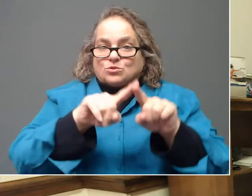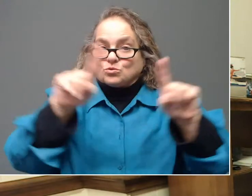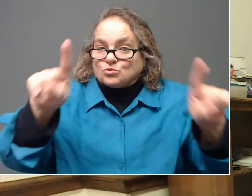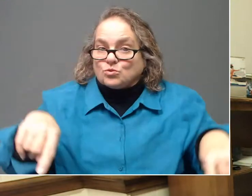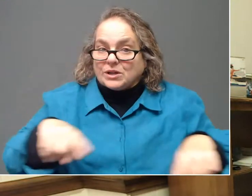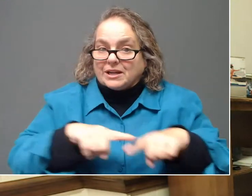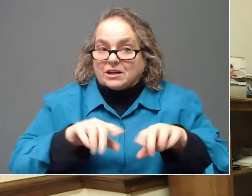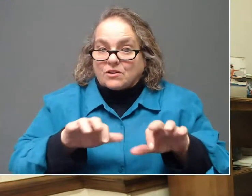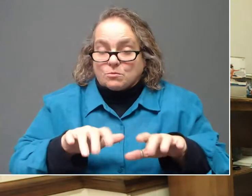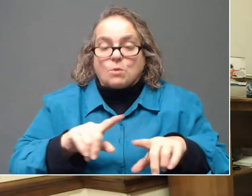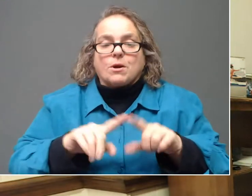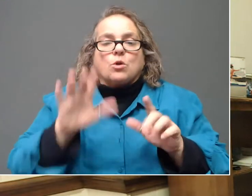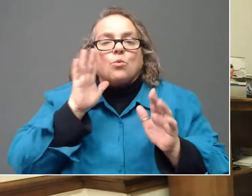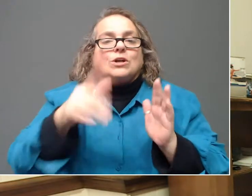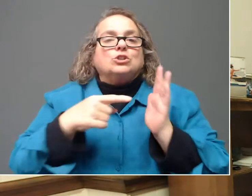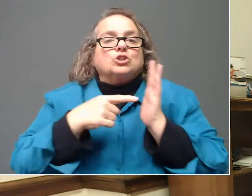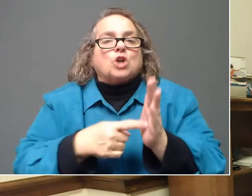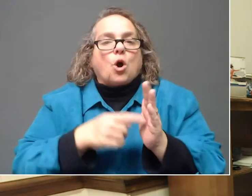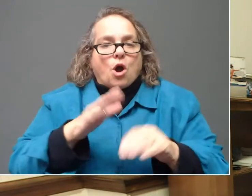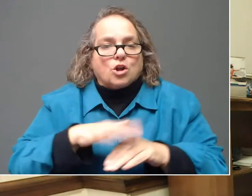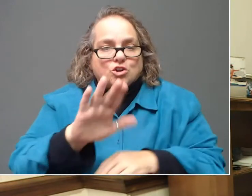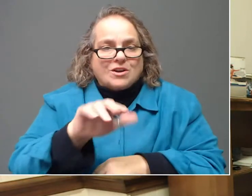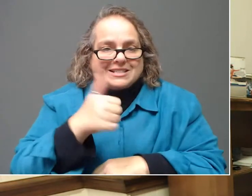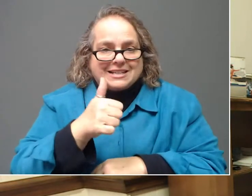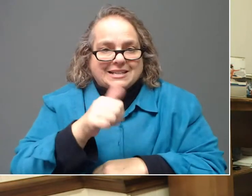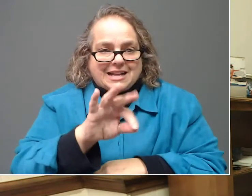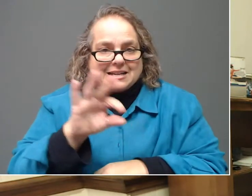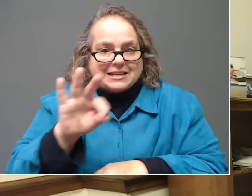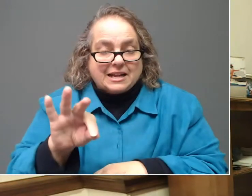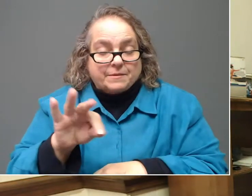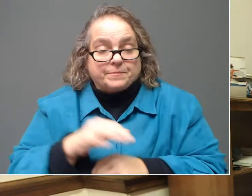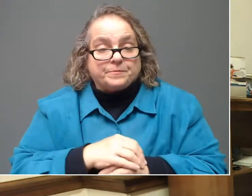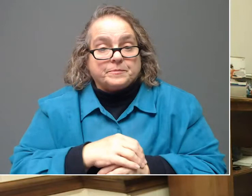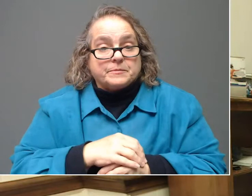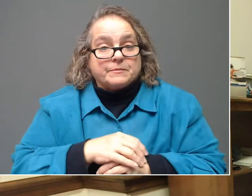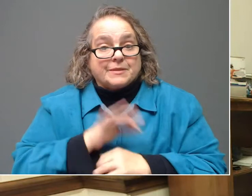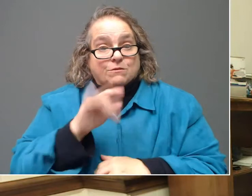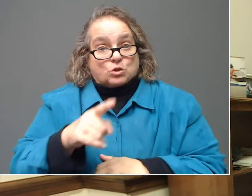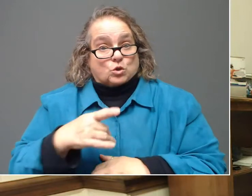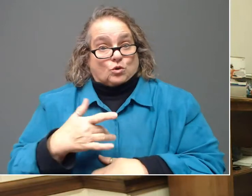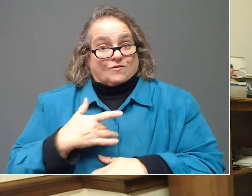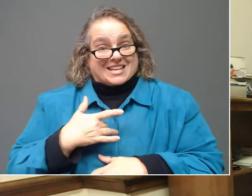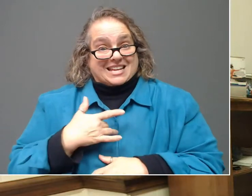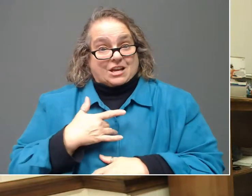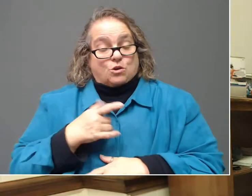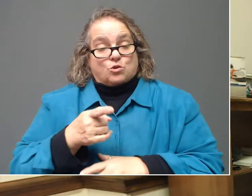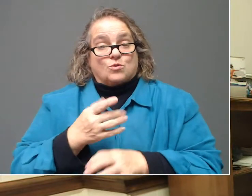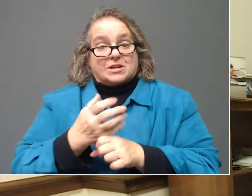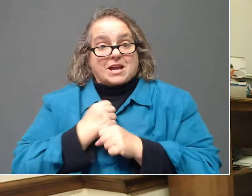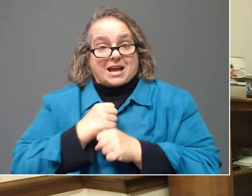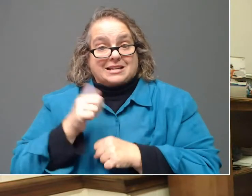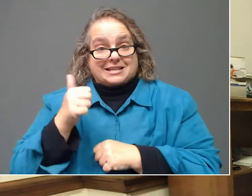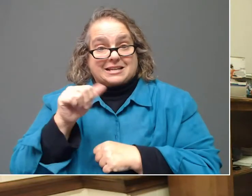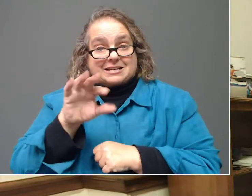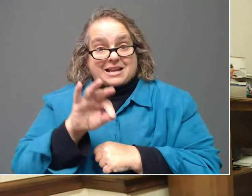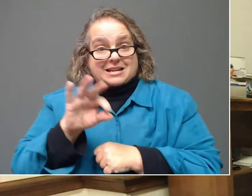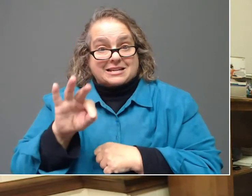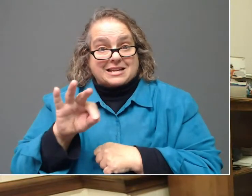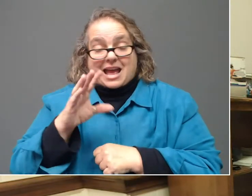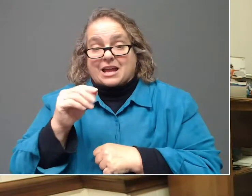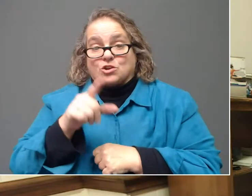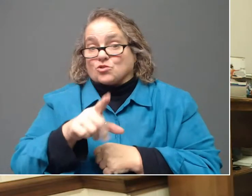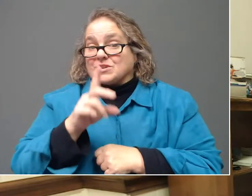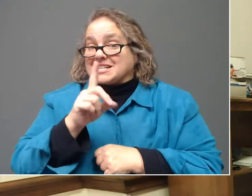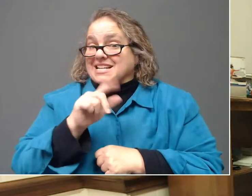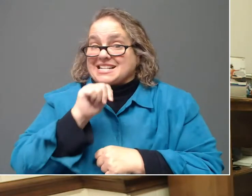on your 1099. Now, if you believe that you got a 1099 and that you did not